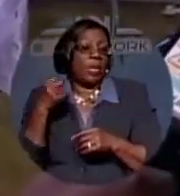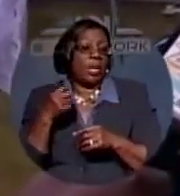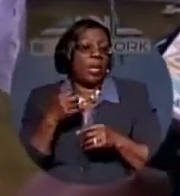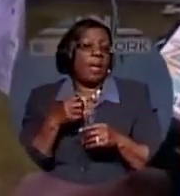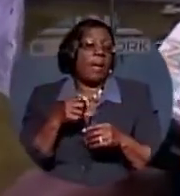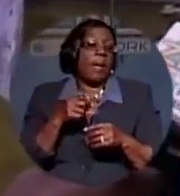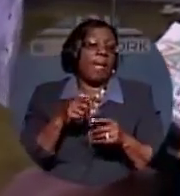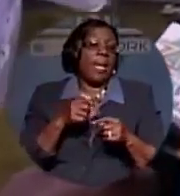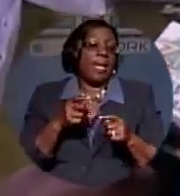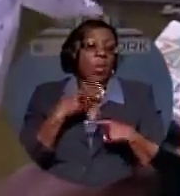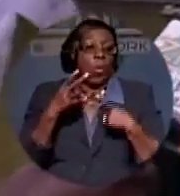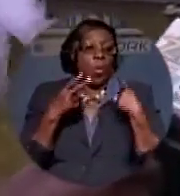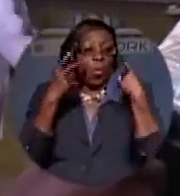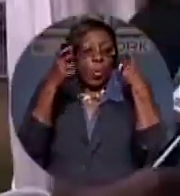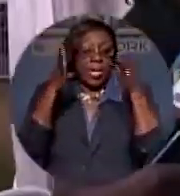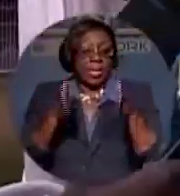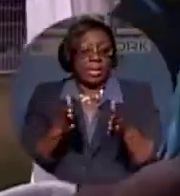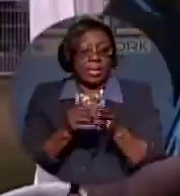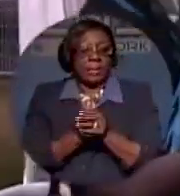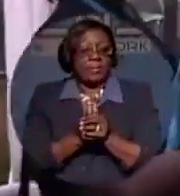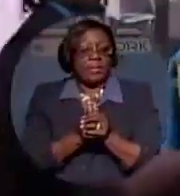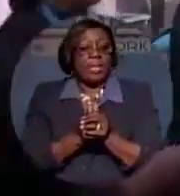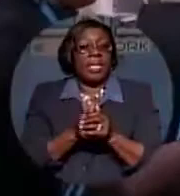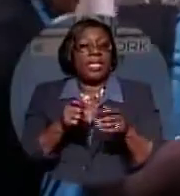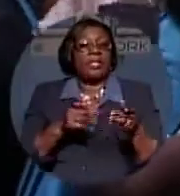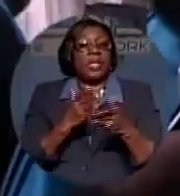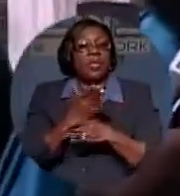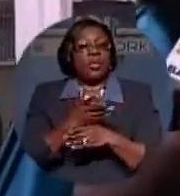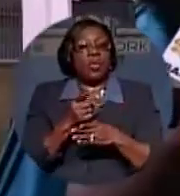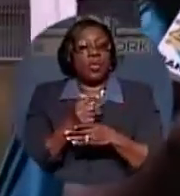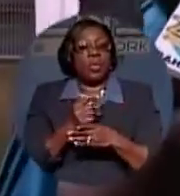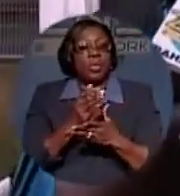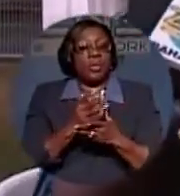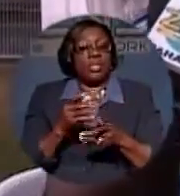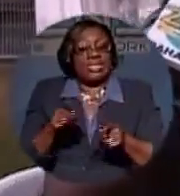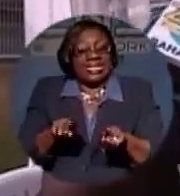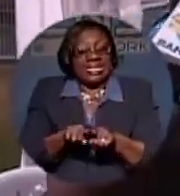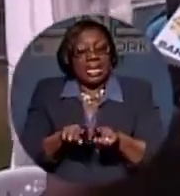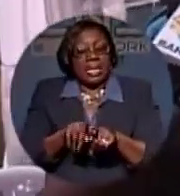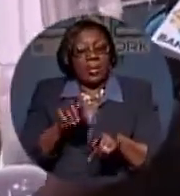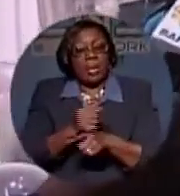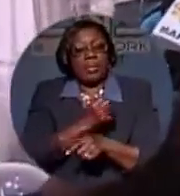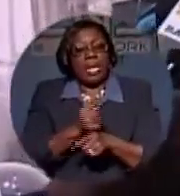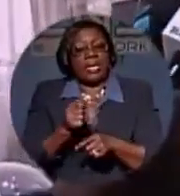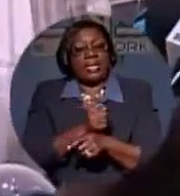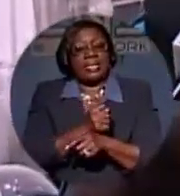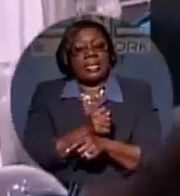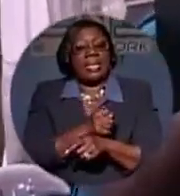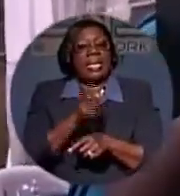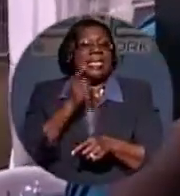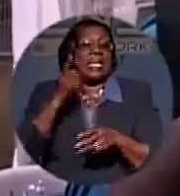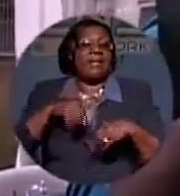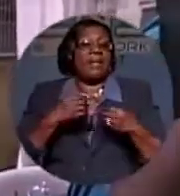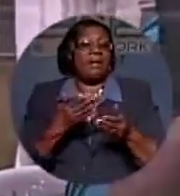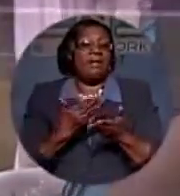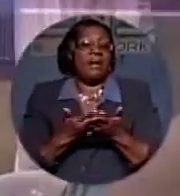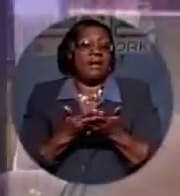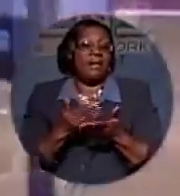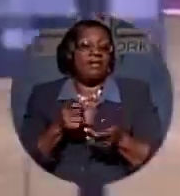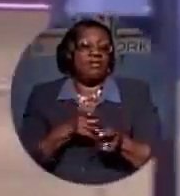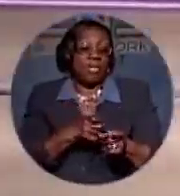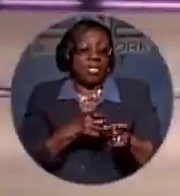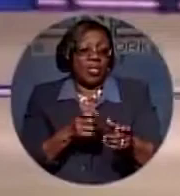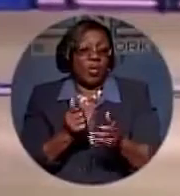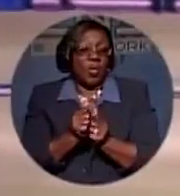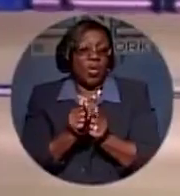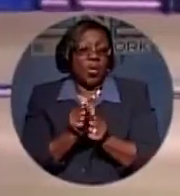medalist, so I figured as much. I just went through my stages like we practiced. Devin gave me a good leg to work with, and I just handed it